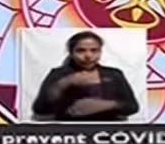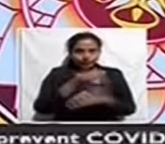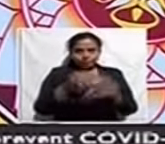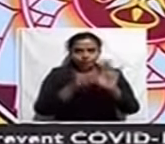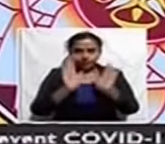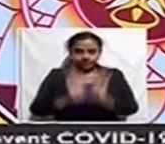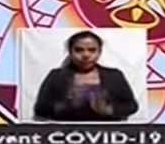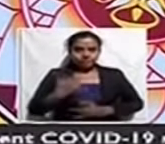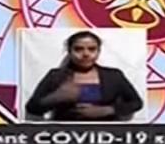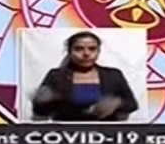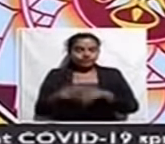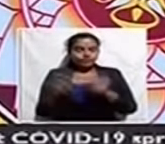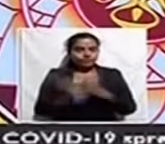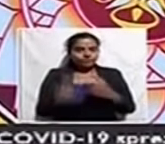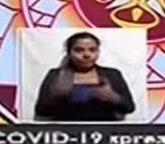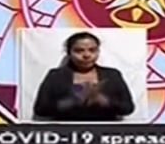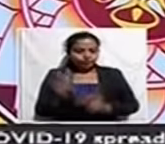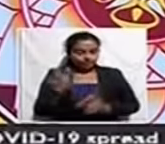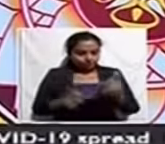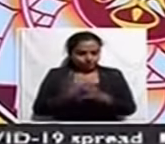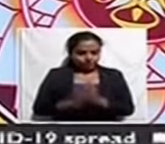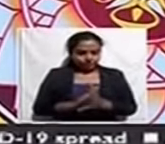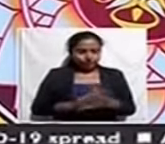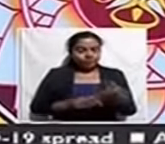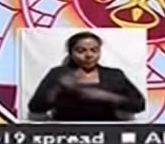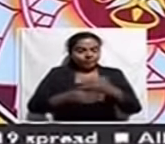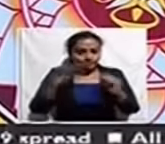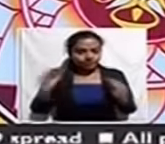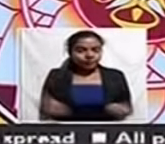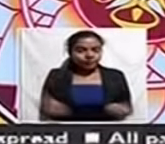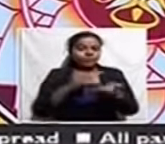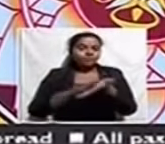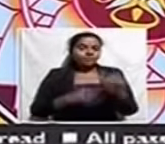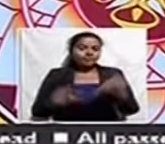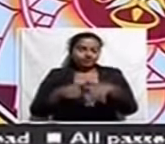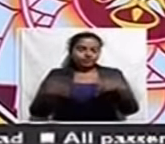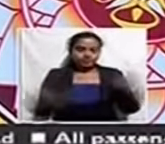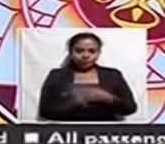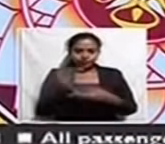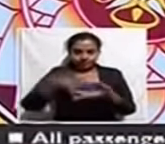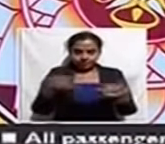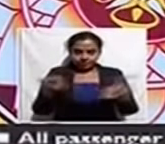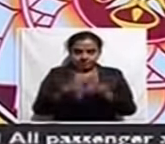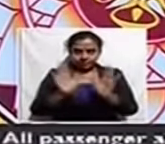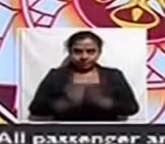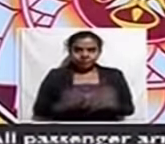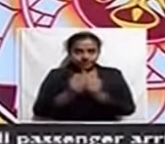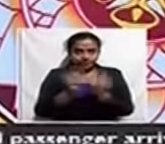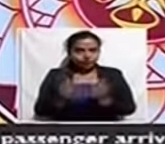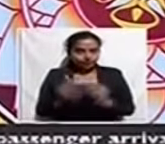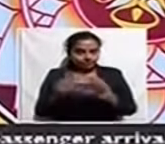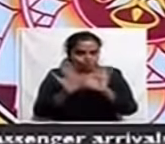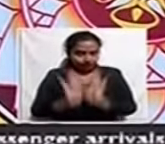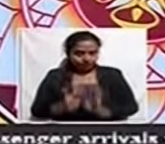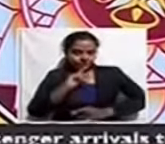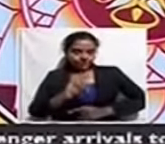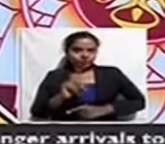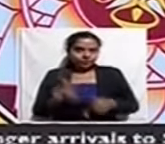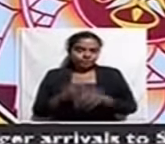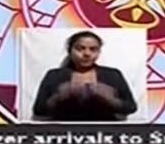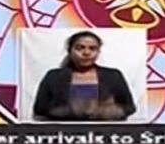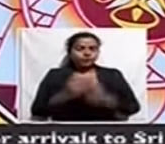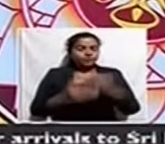of doing business within the port city has been prepared and is before Parliament. I'm